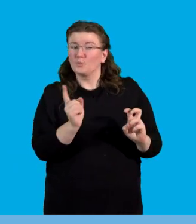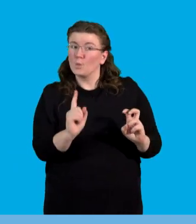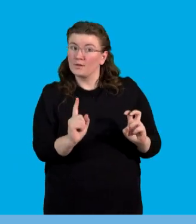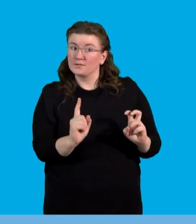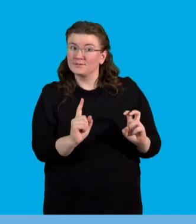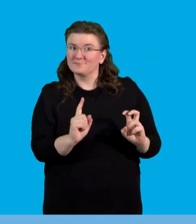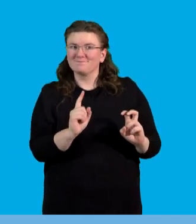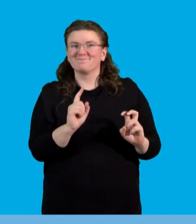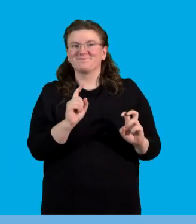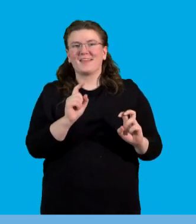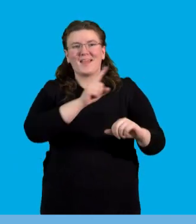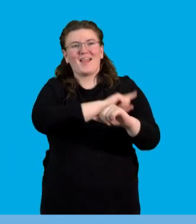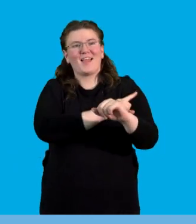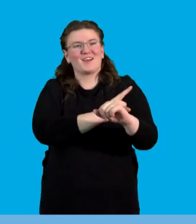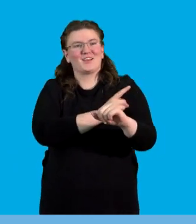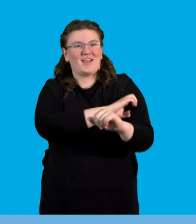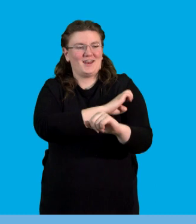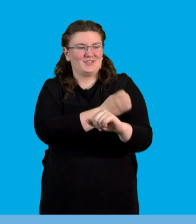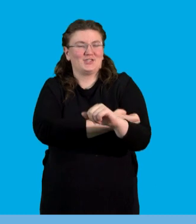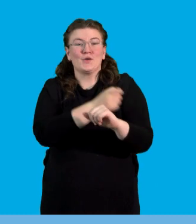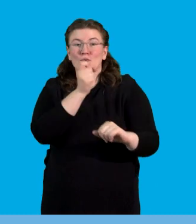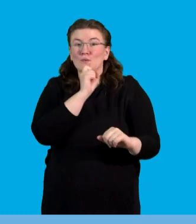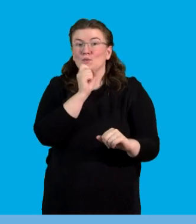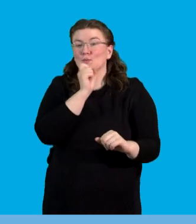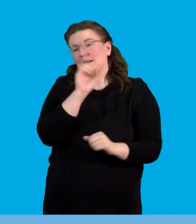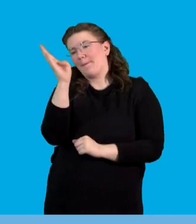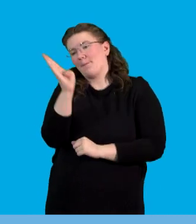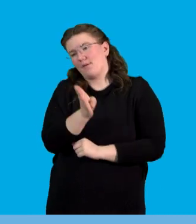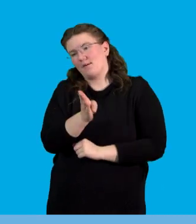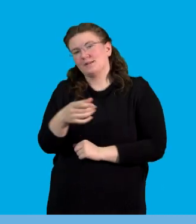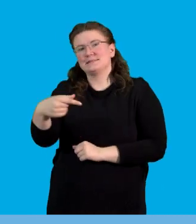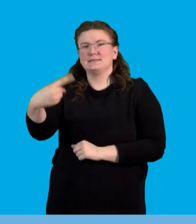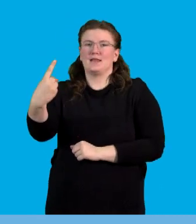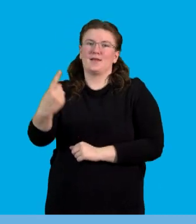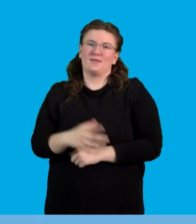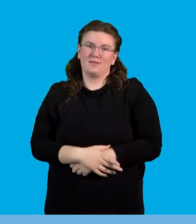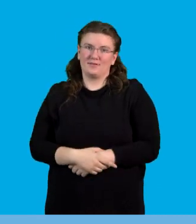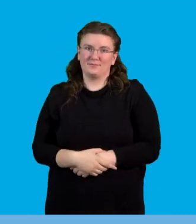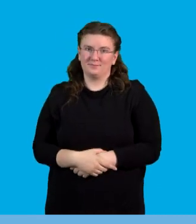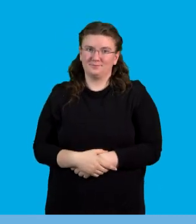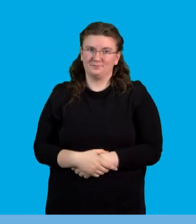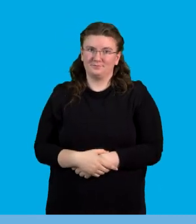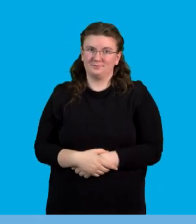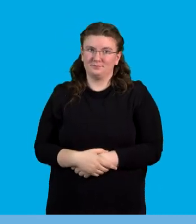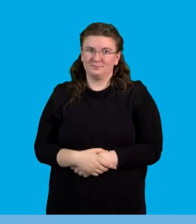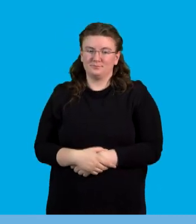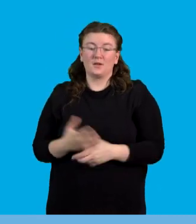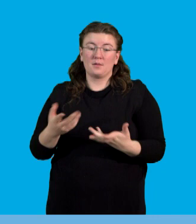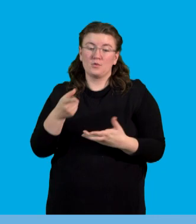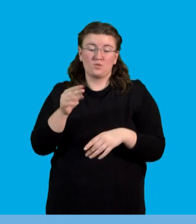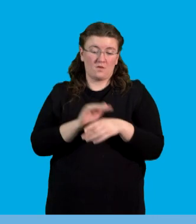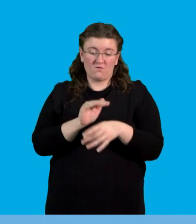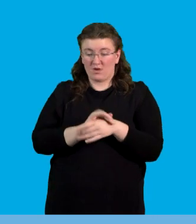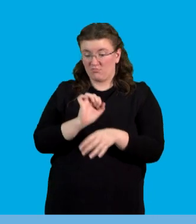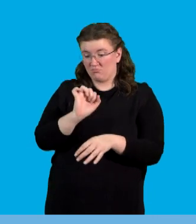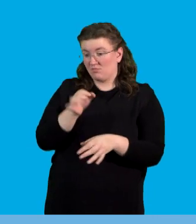used per second. So if we are to describe power to your friend or